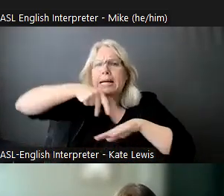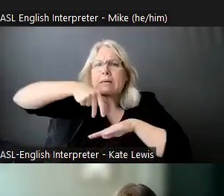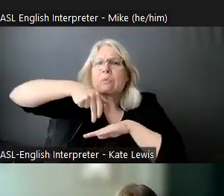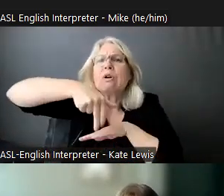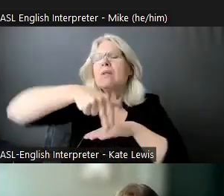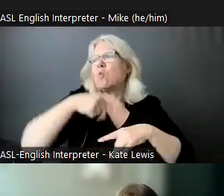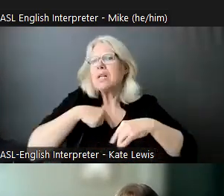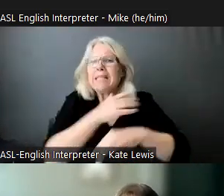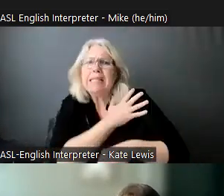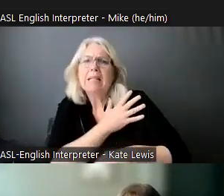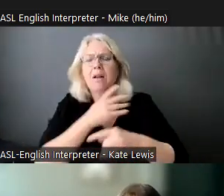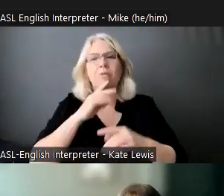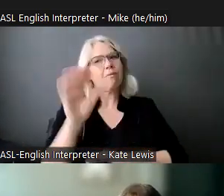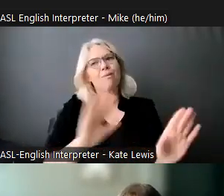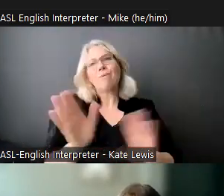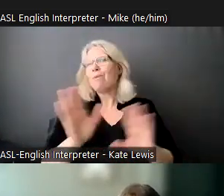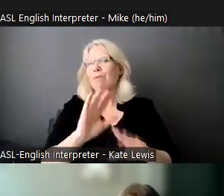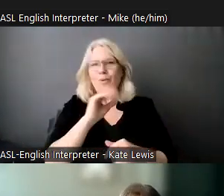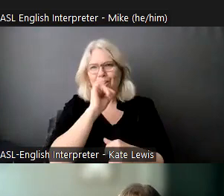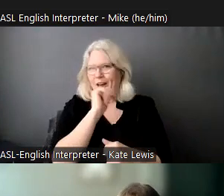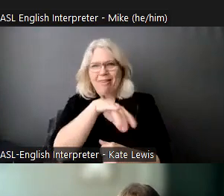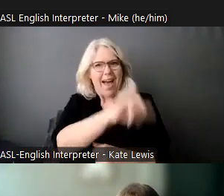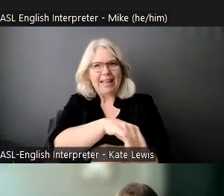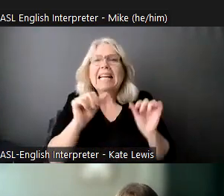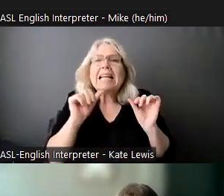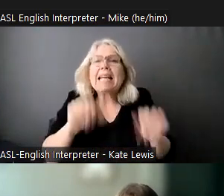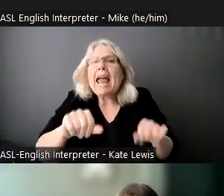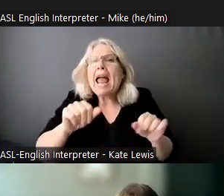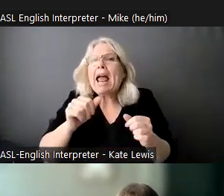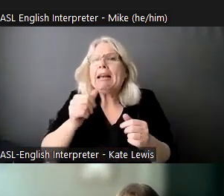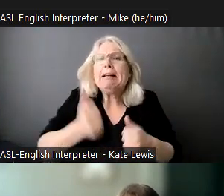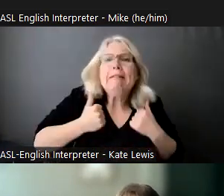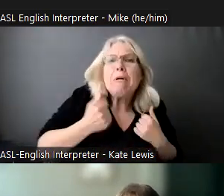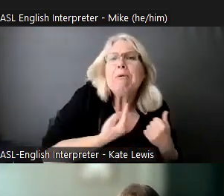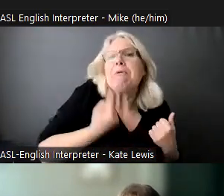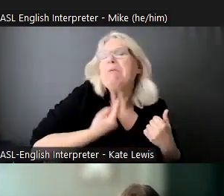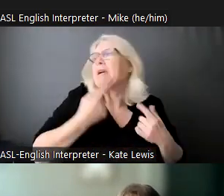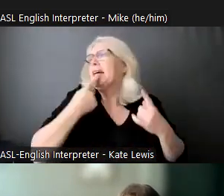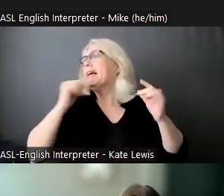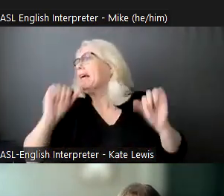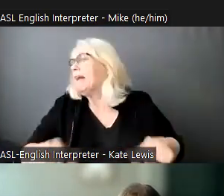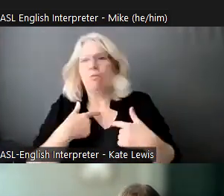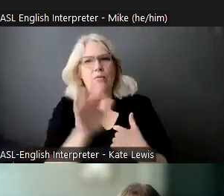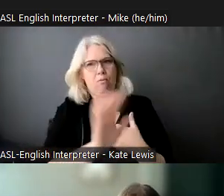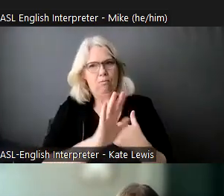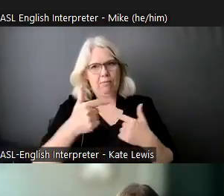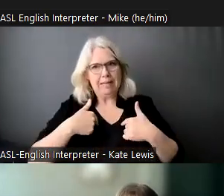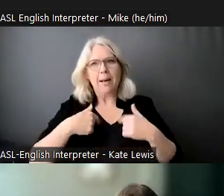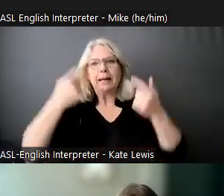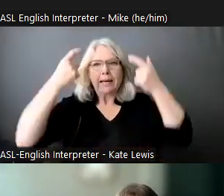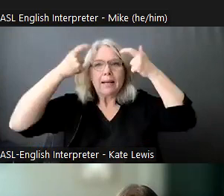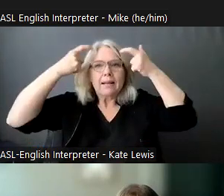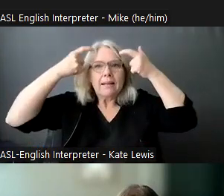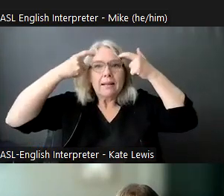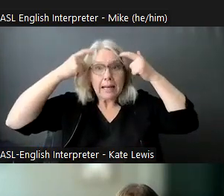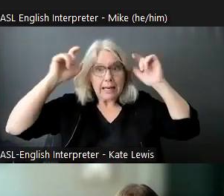the street. It's not functional capacity. Do they have the ability to live alone? It's mental capacity, cognitive